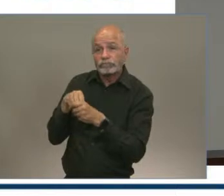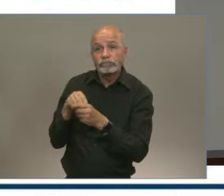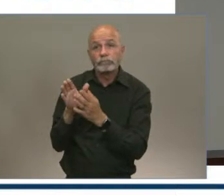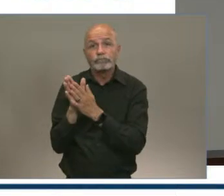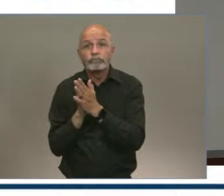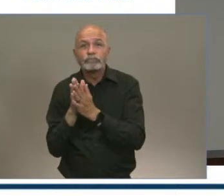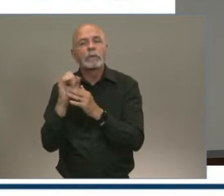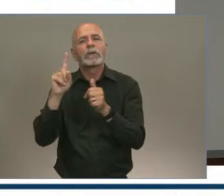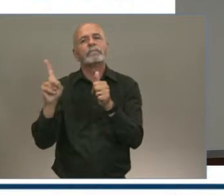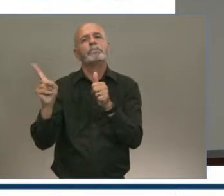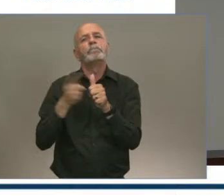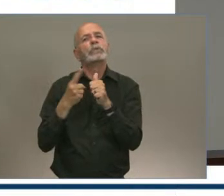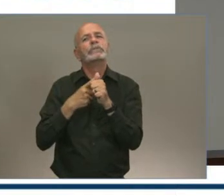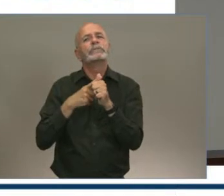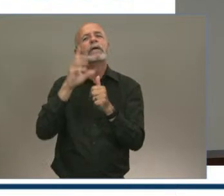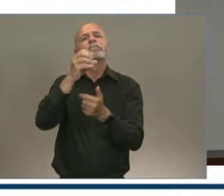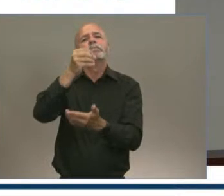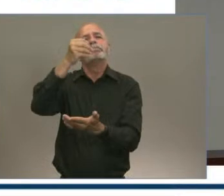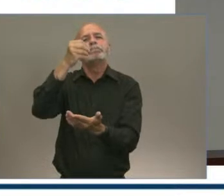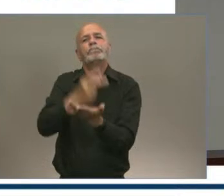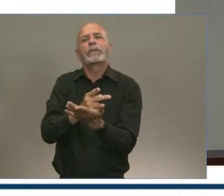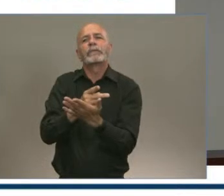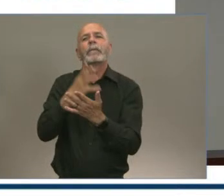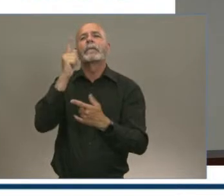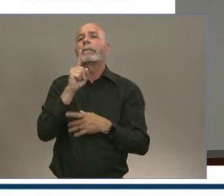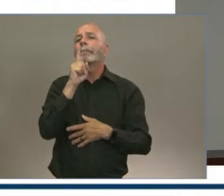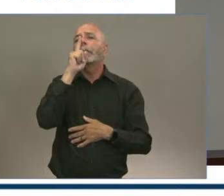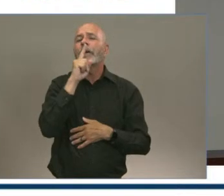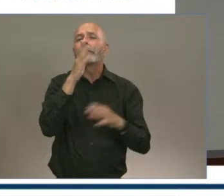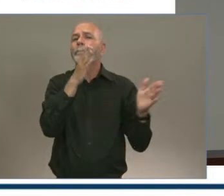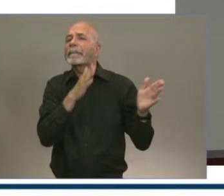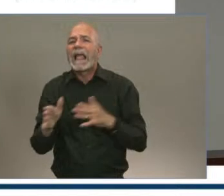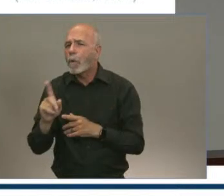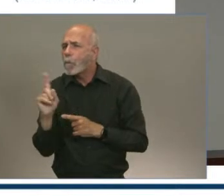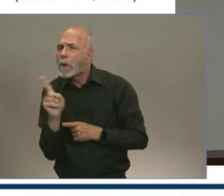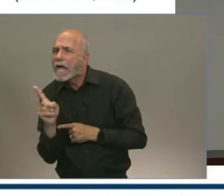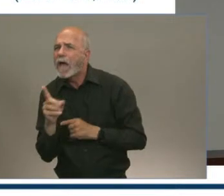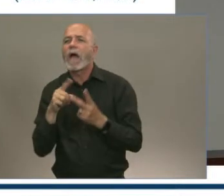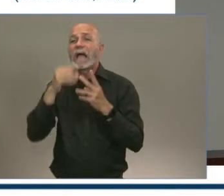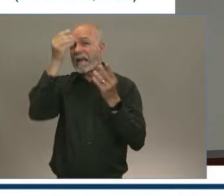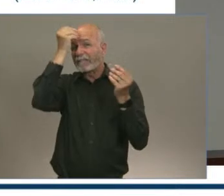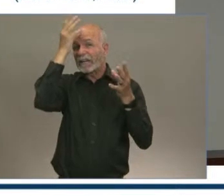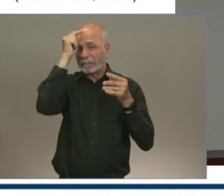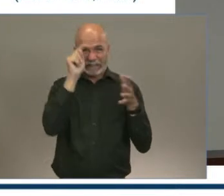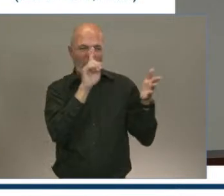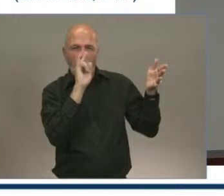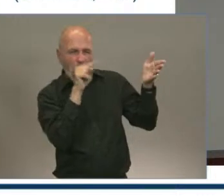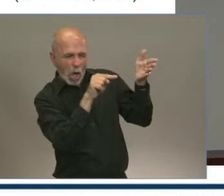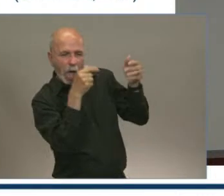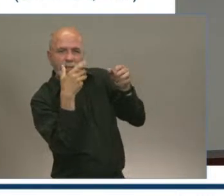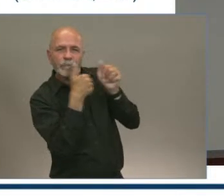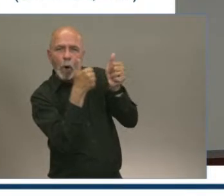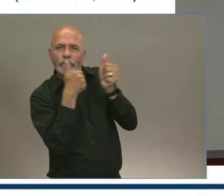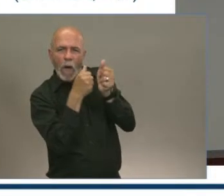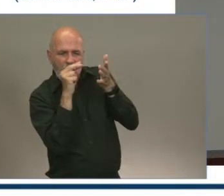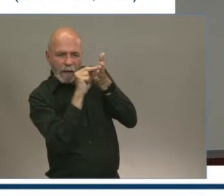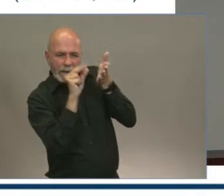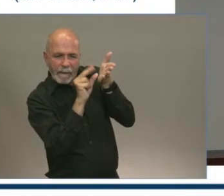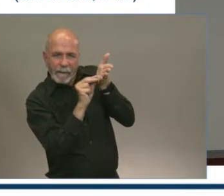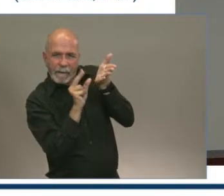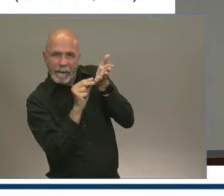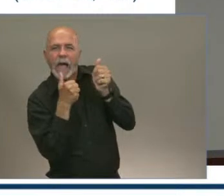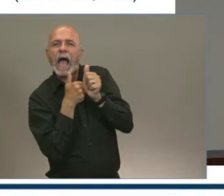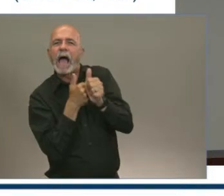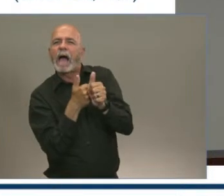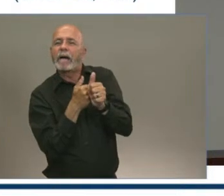in place. There's information at the site about how to create this plan. In the province, we provide the test kits for free